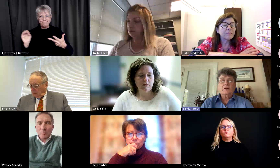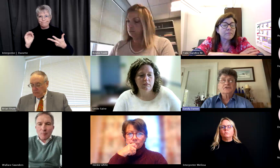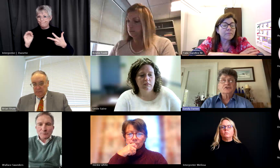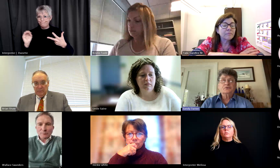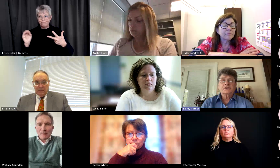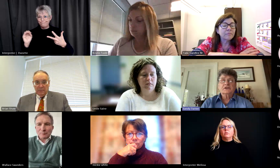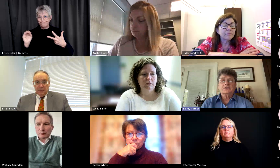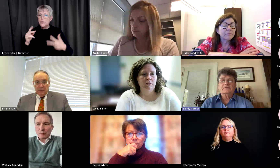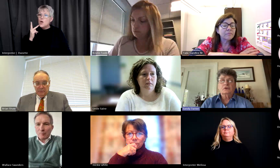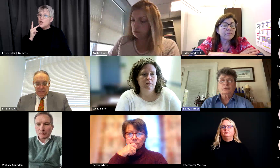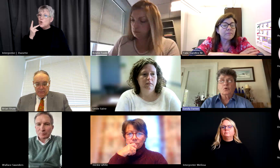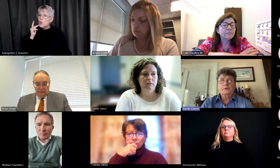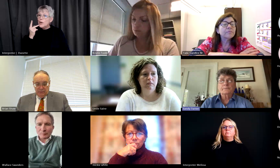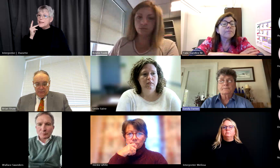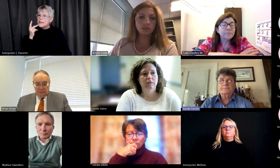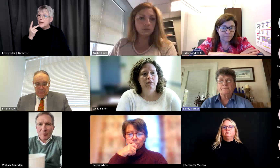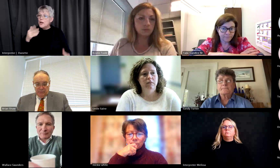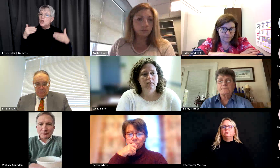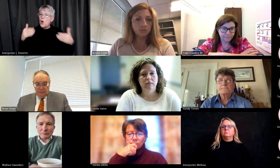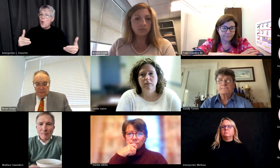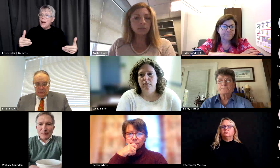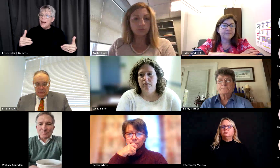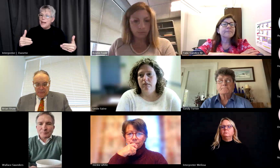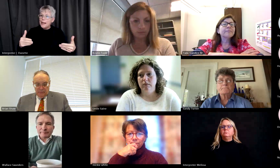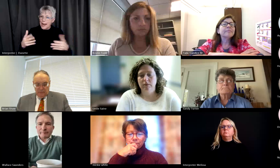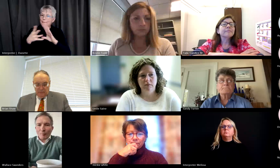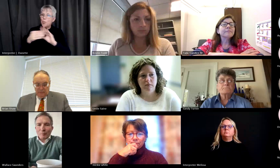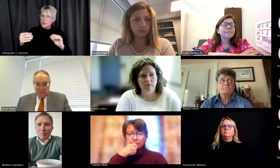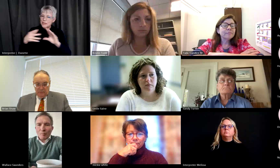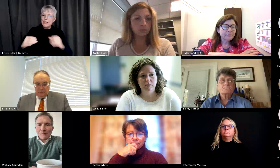Kristen, I'm going to let you present to the full board.